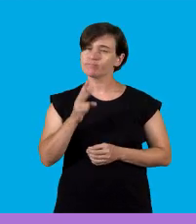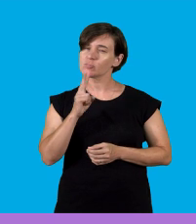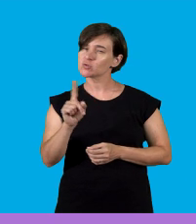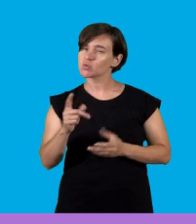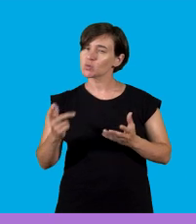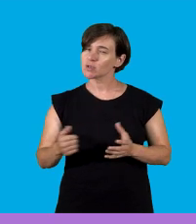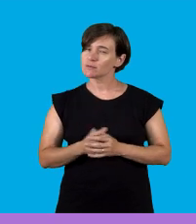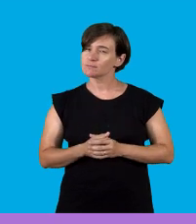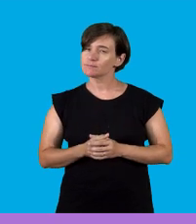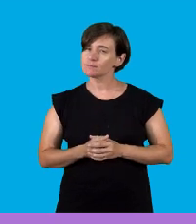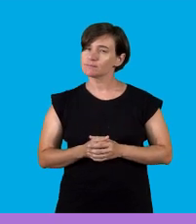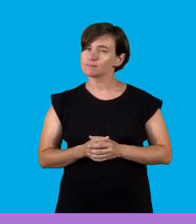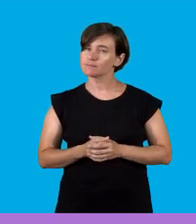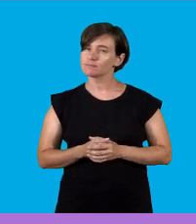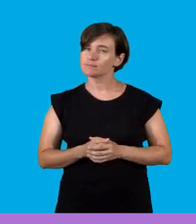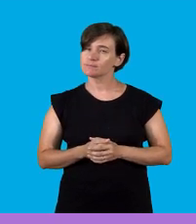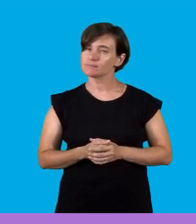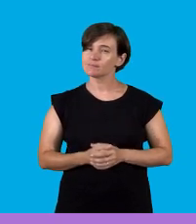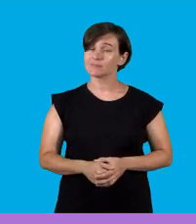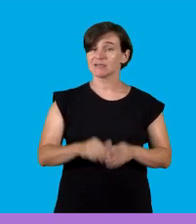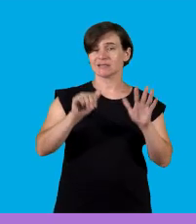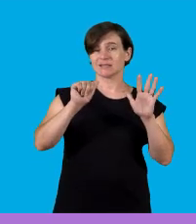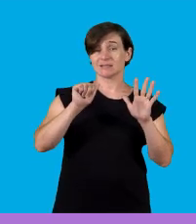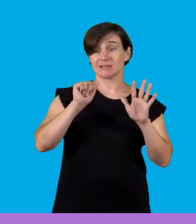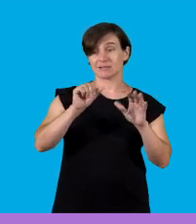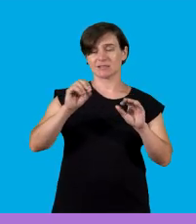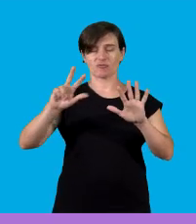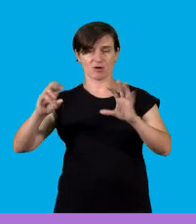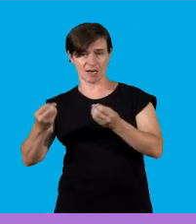Looking at our answer, that will give us